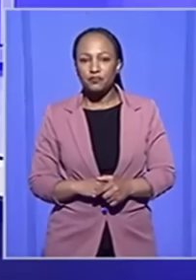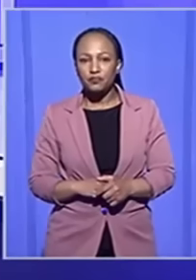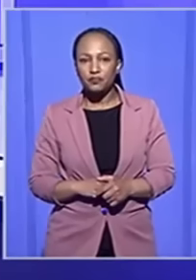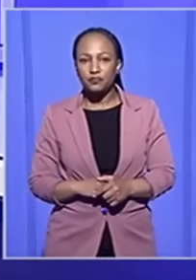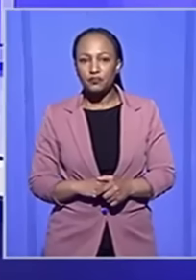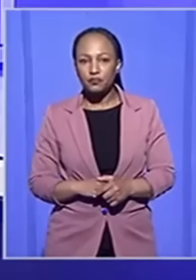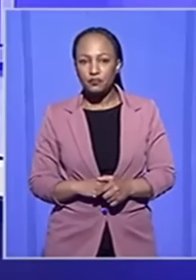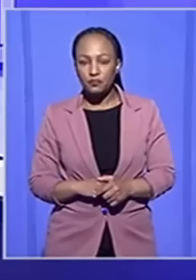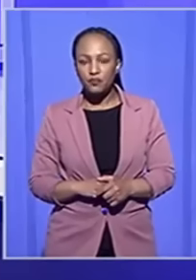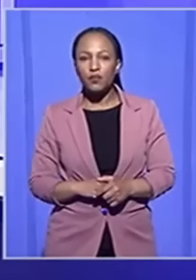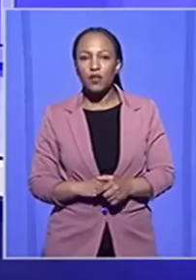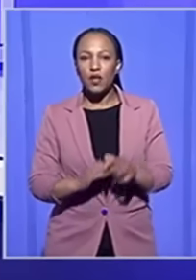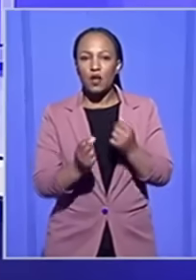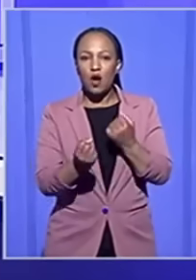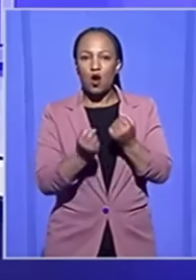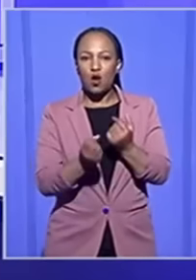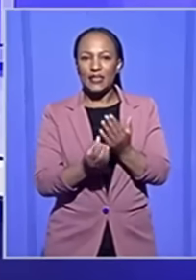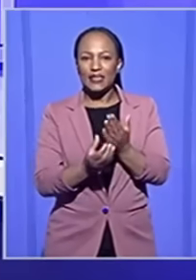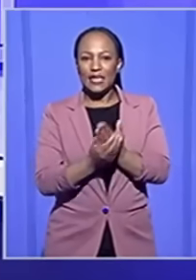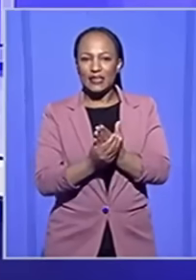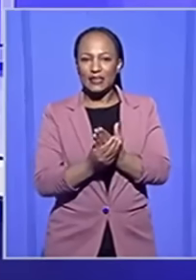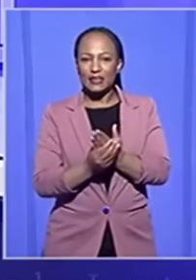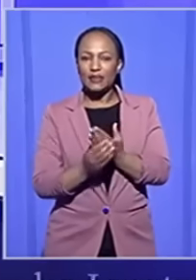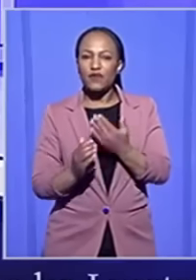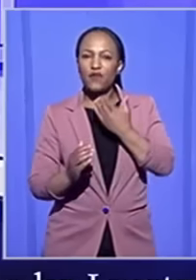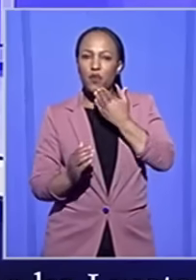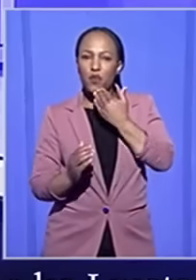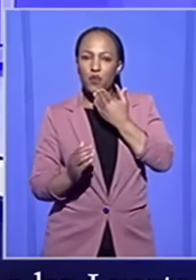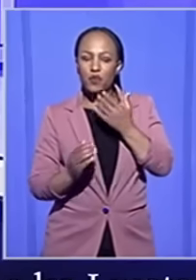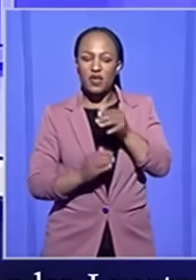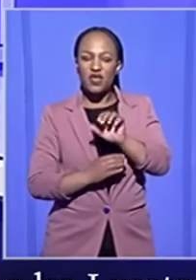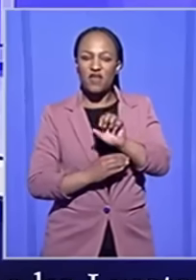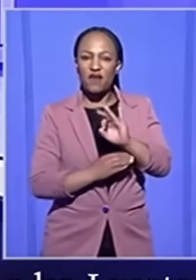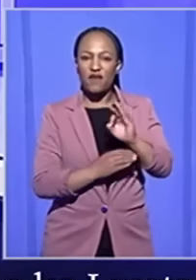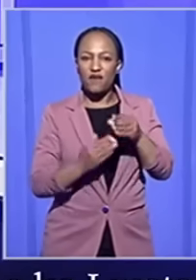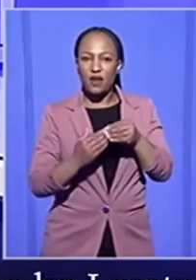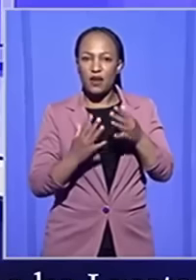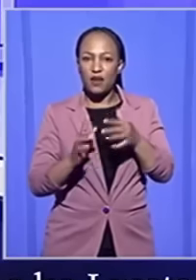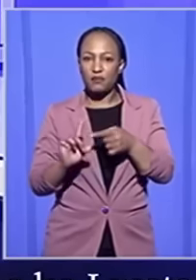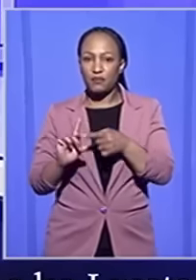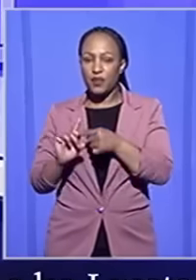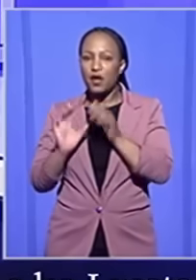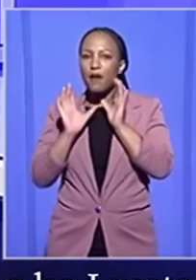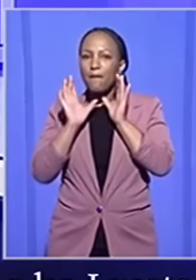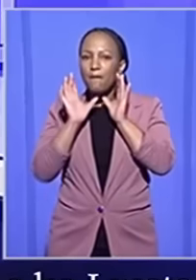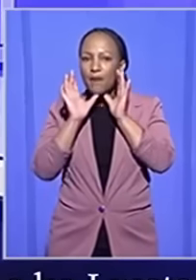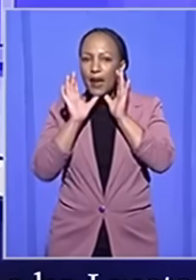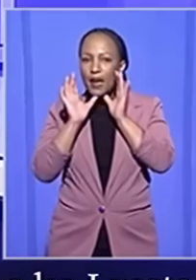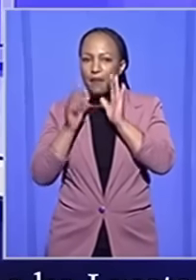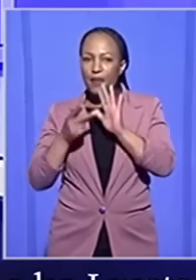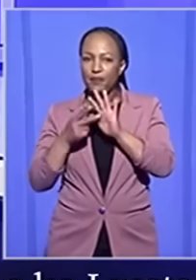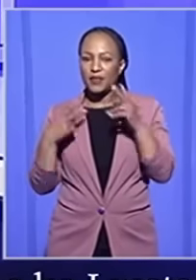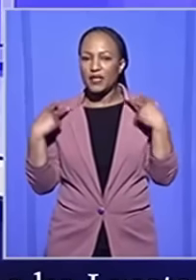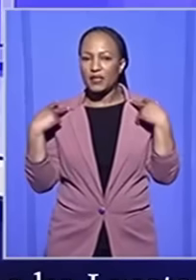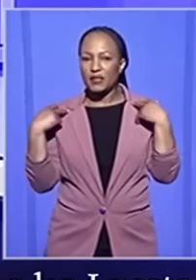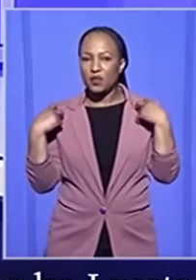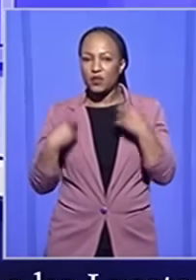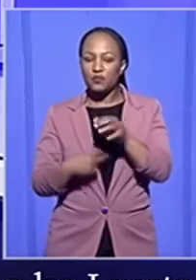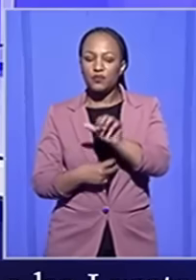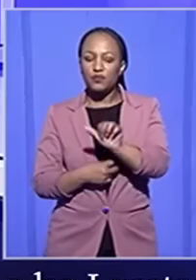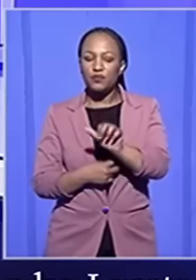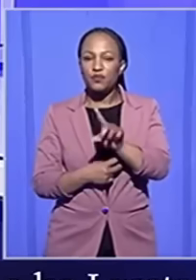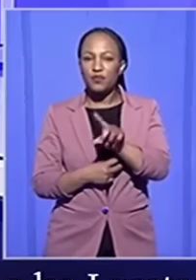Kgetsi ya go thuntsa mo phatlhalatseng kgatlhano le moeteledipele wa EFF Julius Malema le motlhokomedi wa gagwe wa tshireletso Adrian